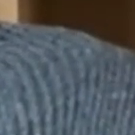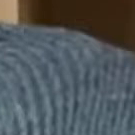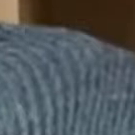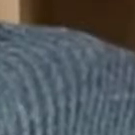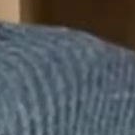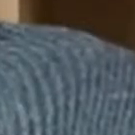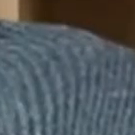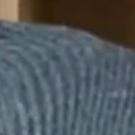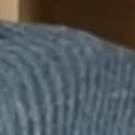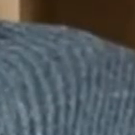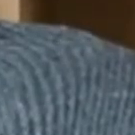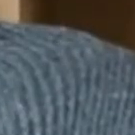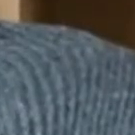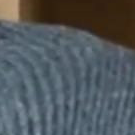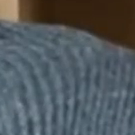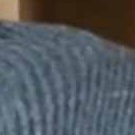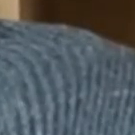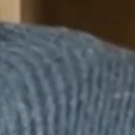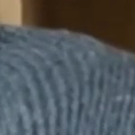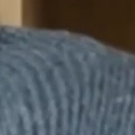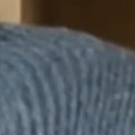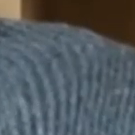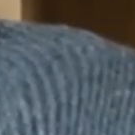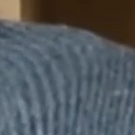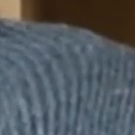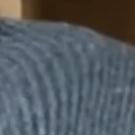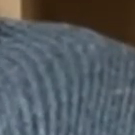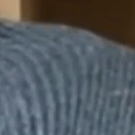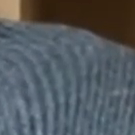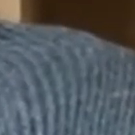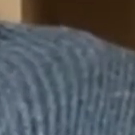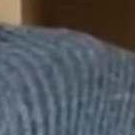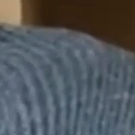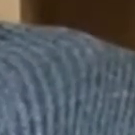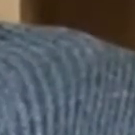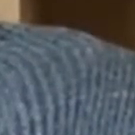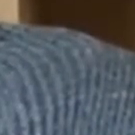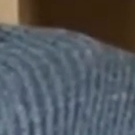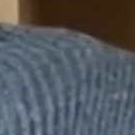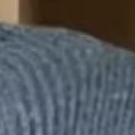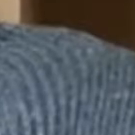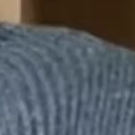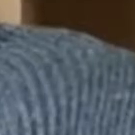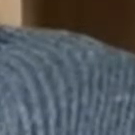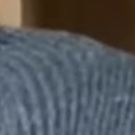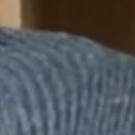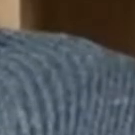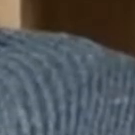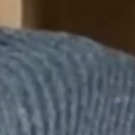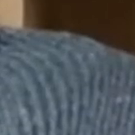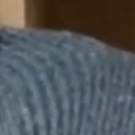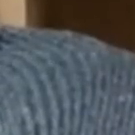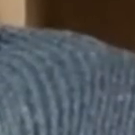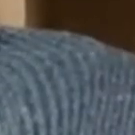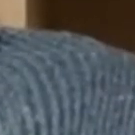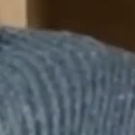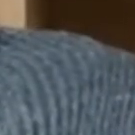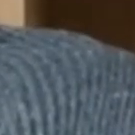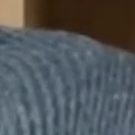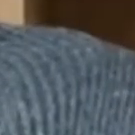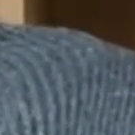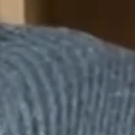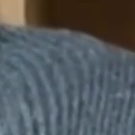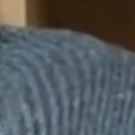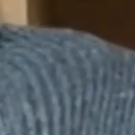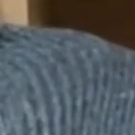them kenya daima steering committee my question to the nairobi gubernatorial candidates is